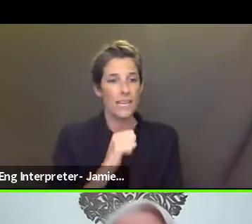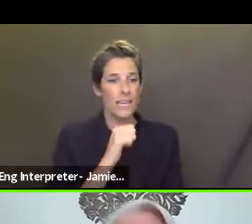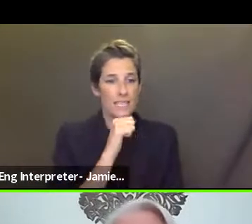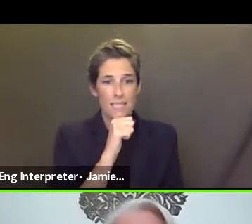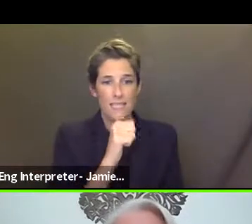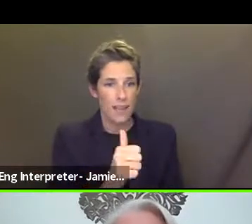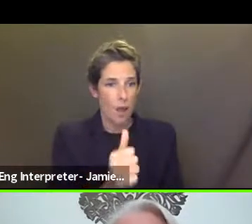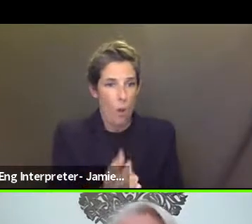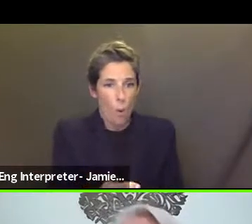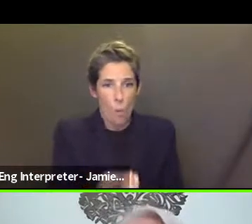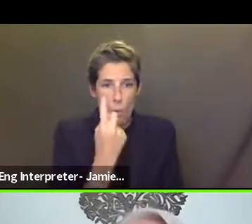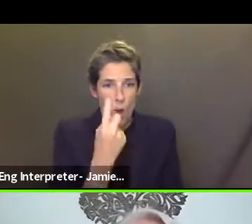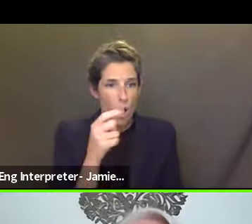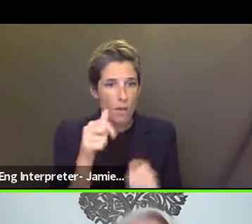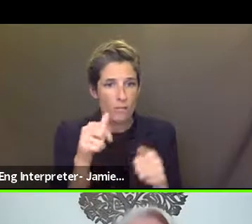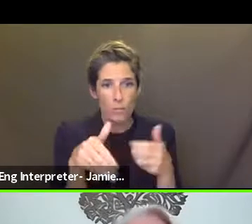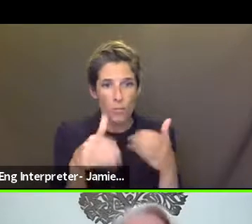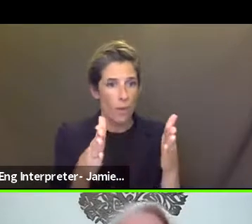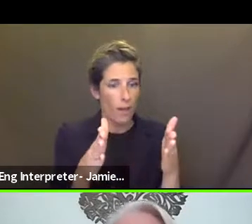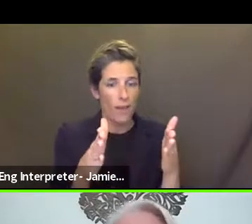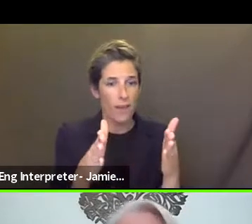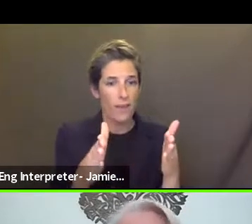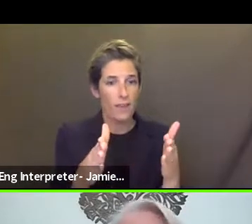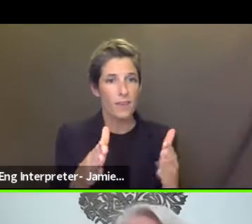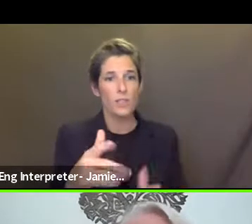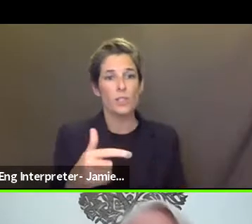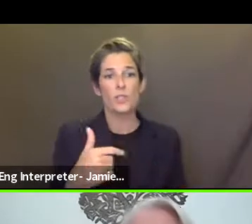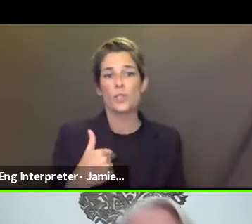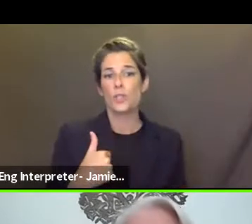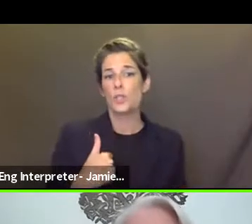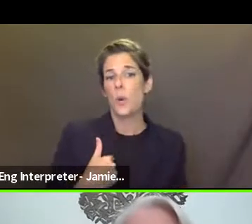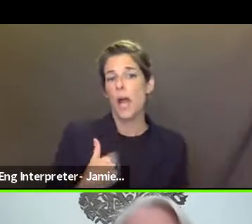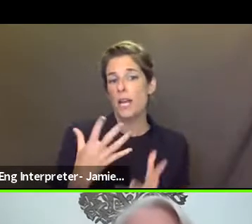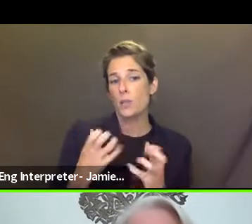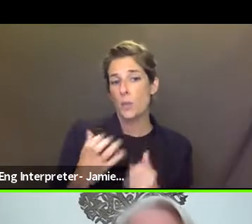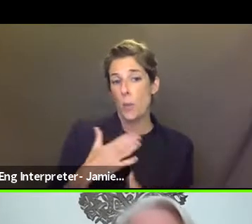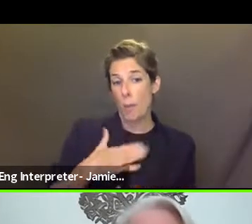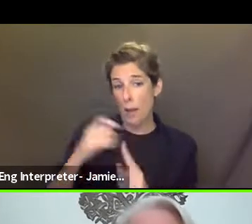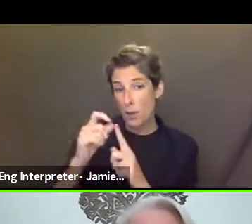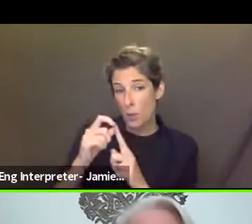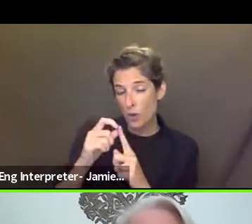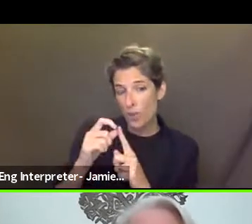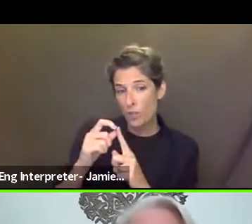to be considered permissible or not permissible.